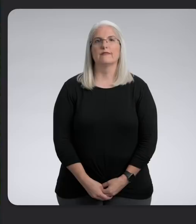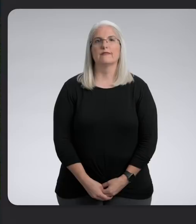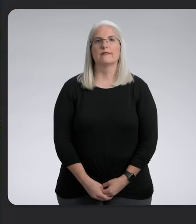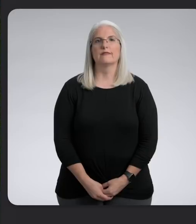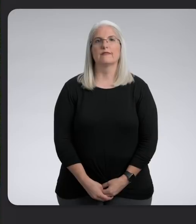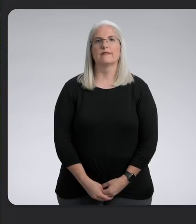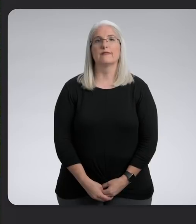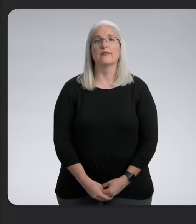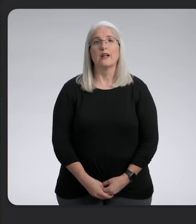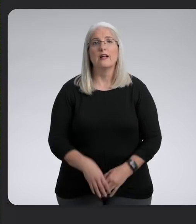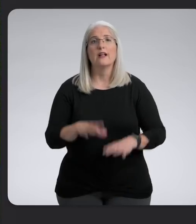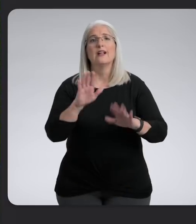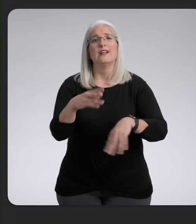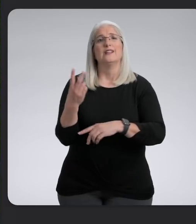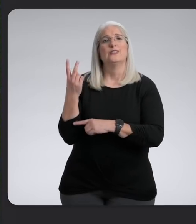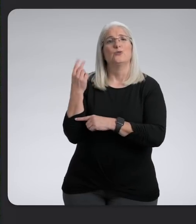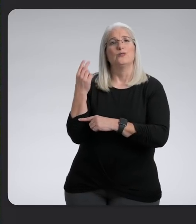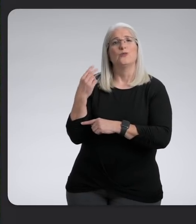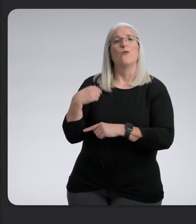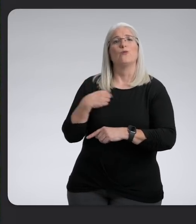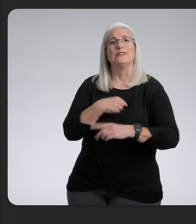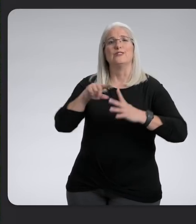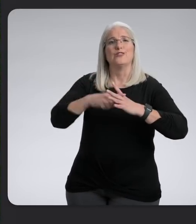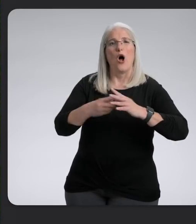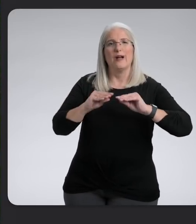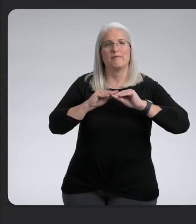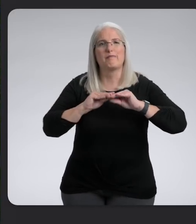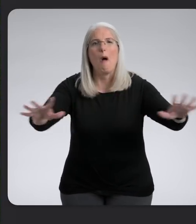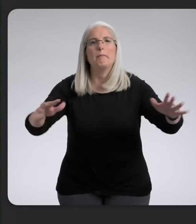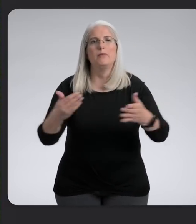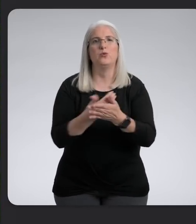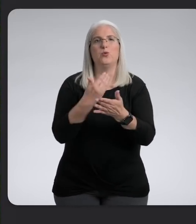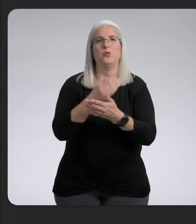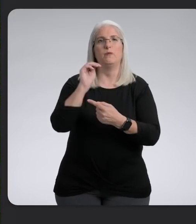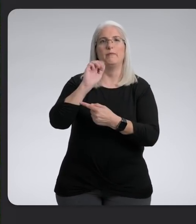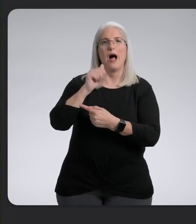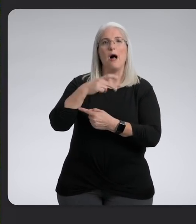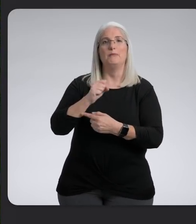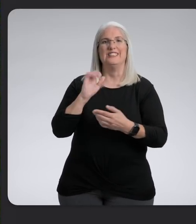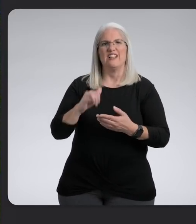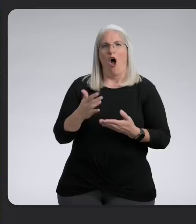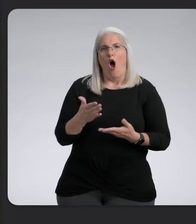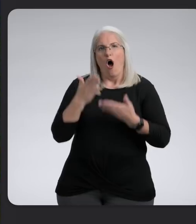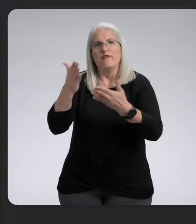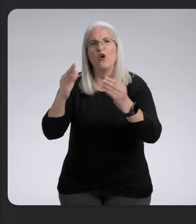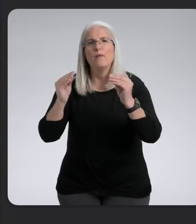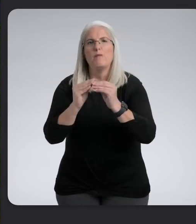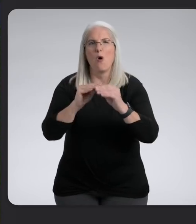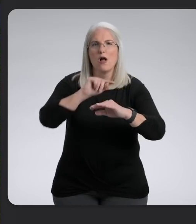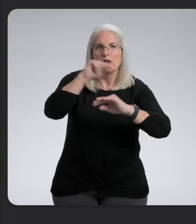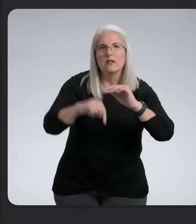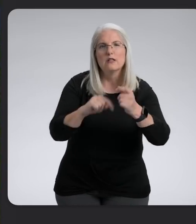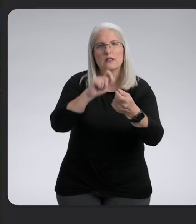Two years ago, we started rolling out our new map, offering richer details and more accurate navigation to help you get